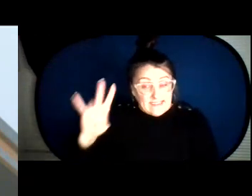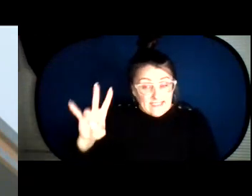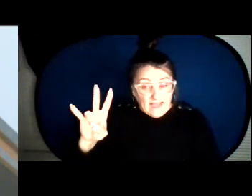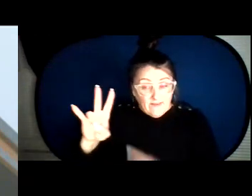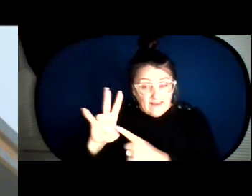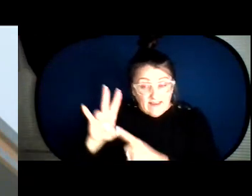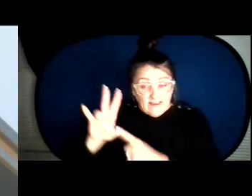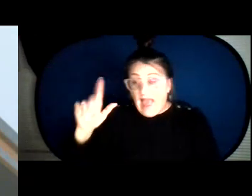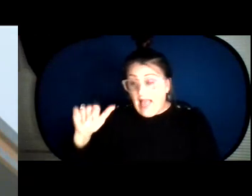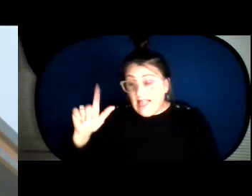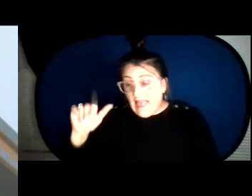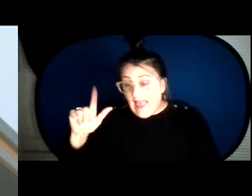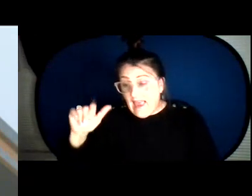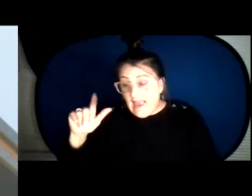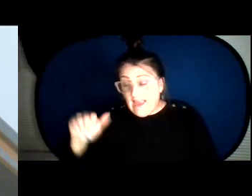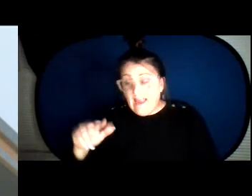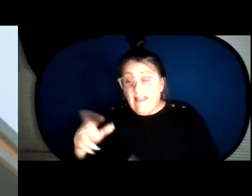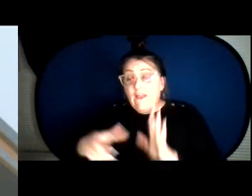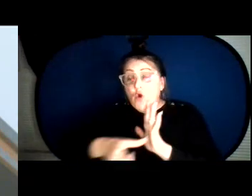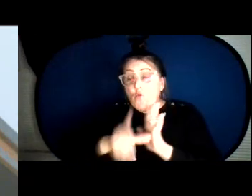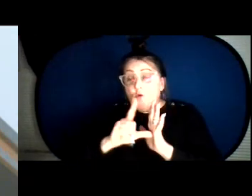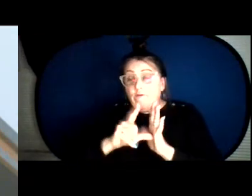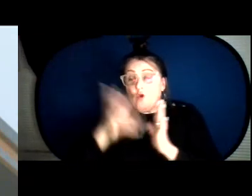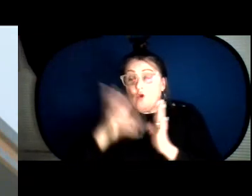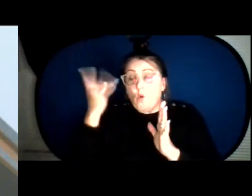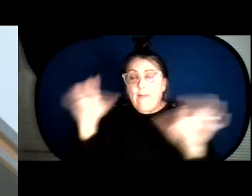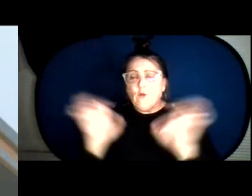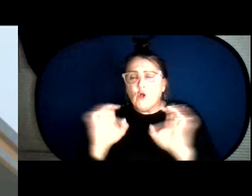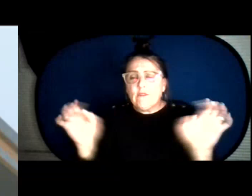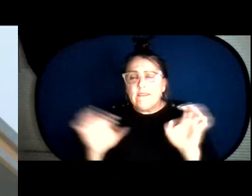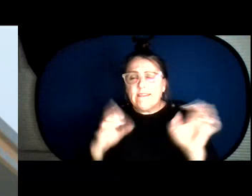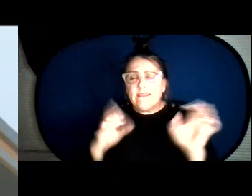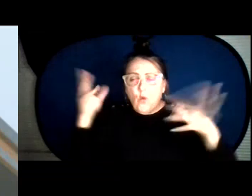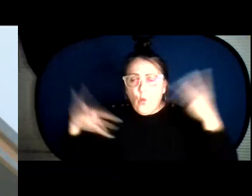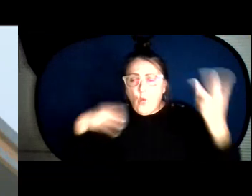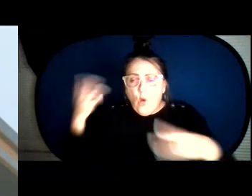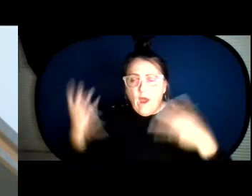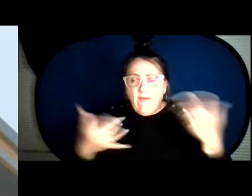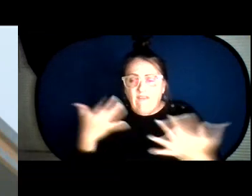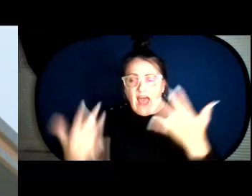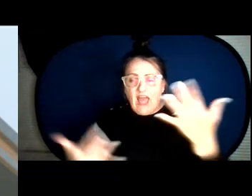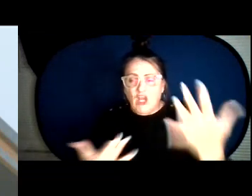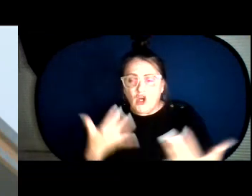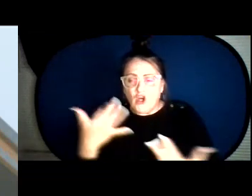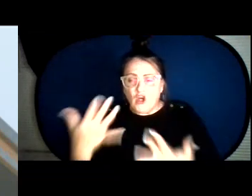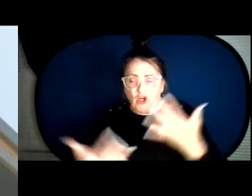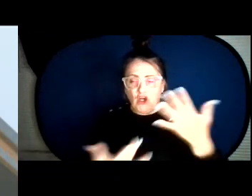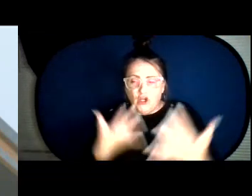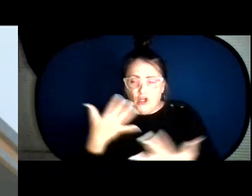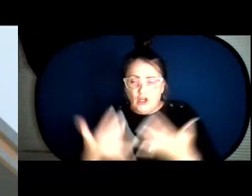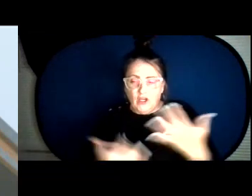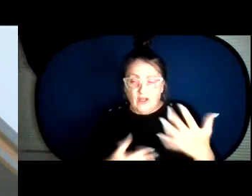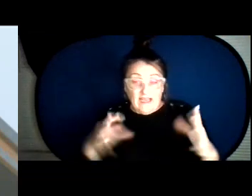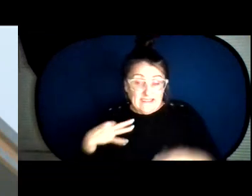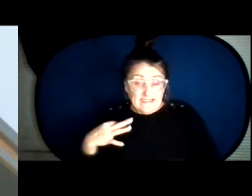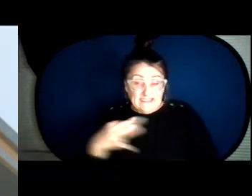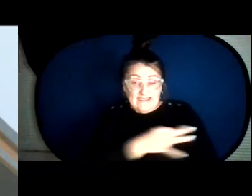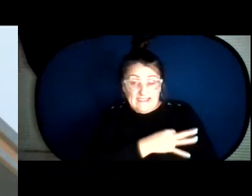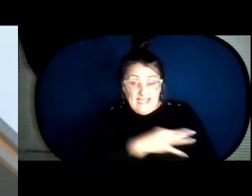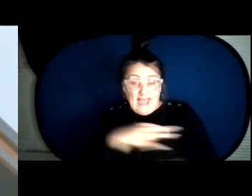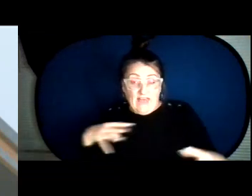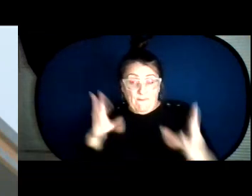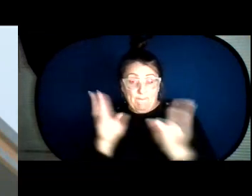reviewed virtually due to the emergency wildfire conditions. However, headquarters and District 7 staff met with the State Fire Marshal